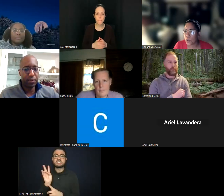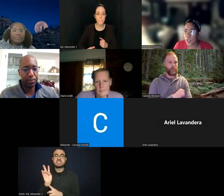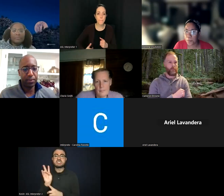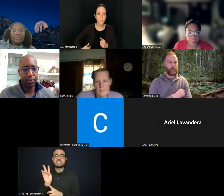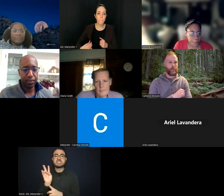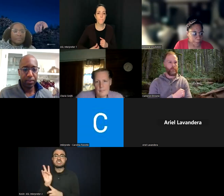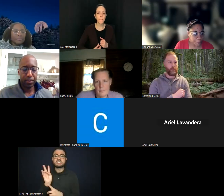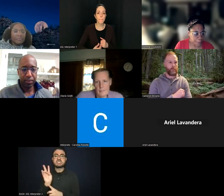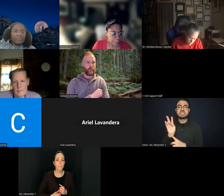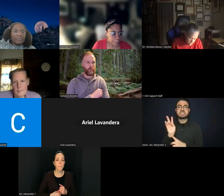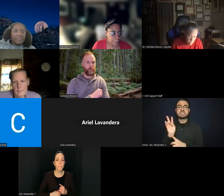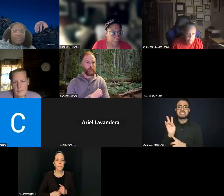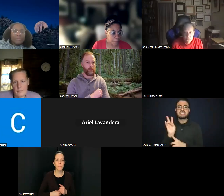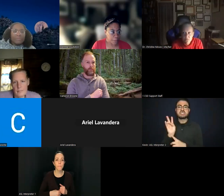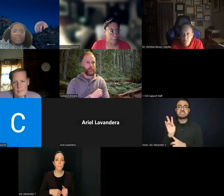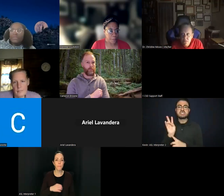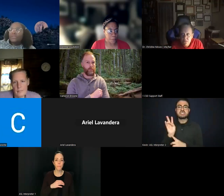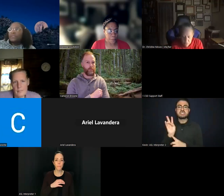Commissioner Sophia.